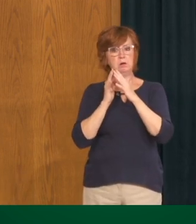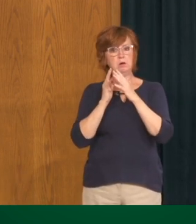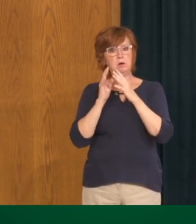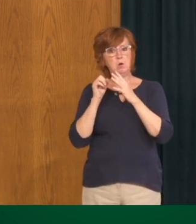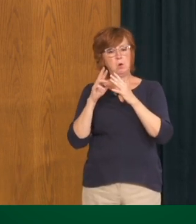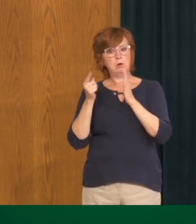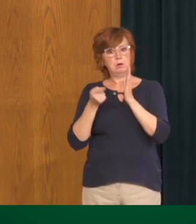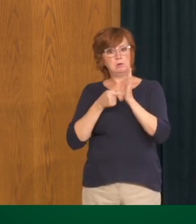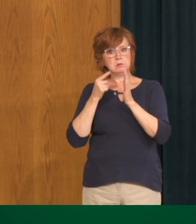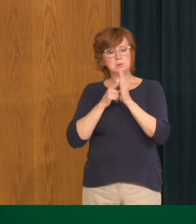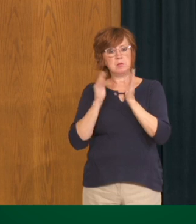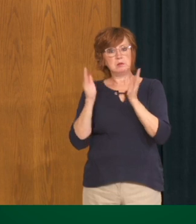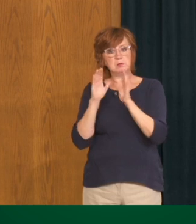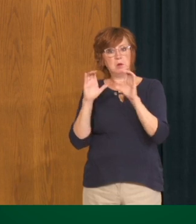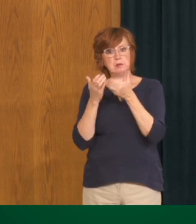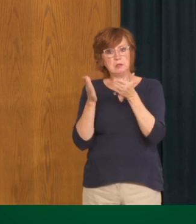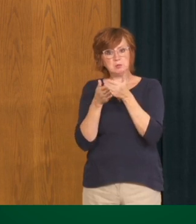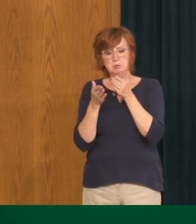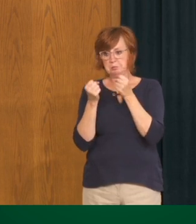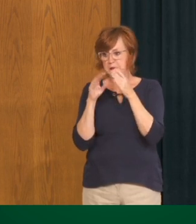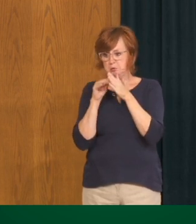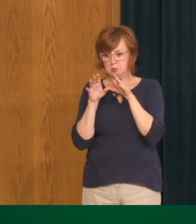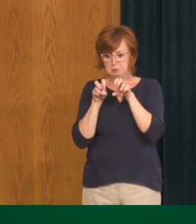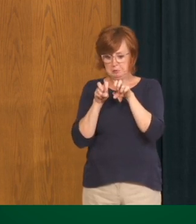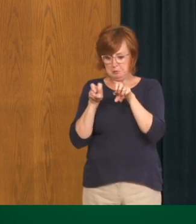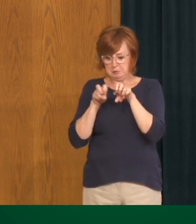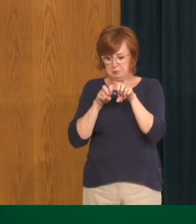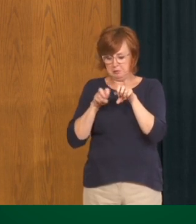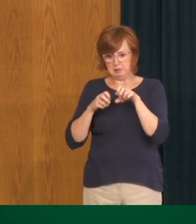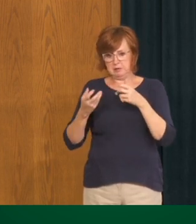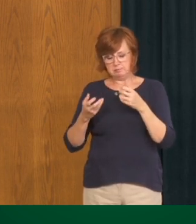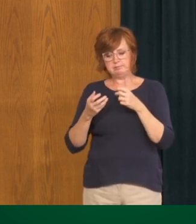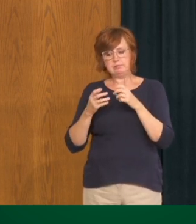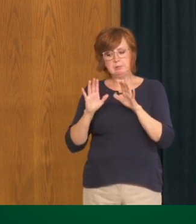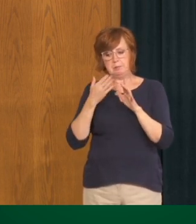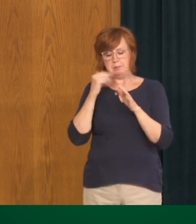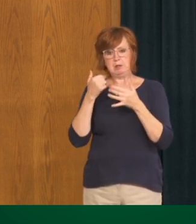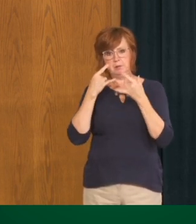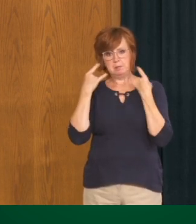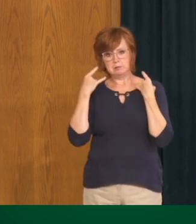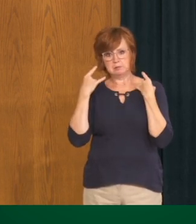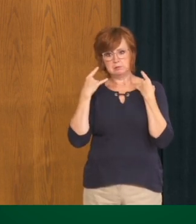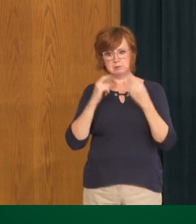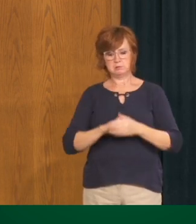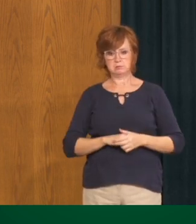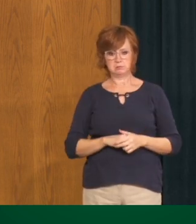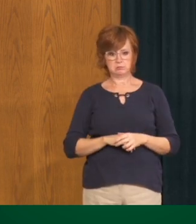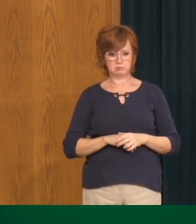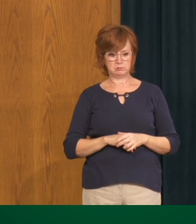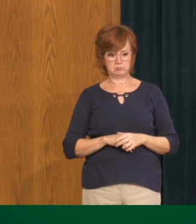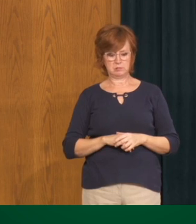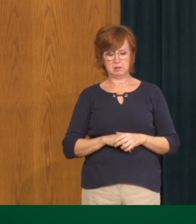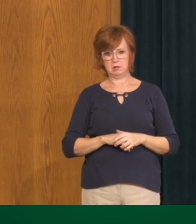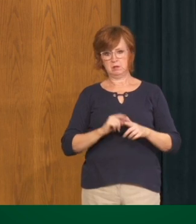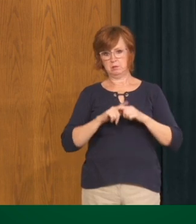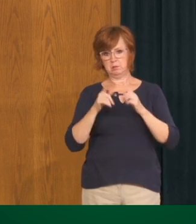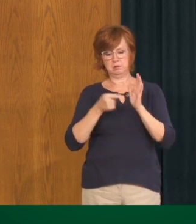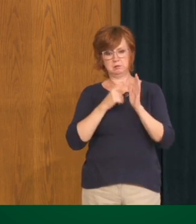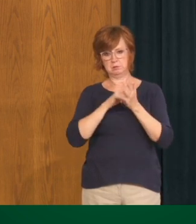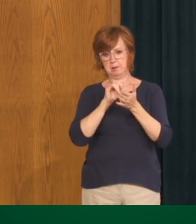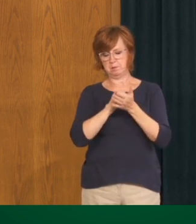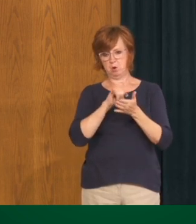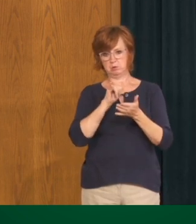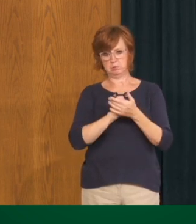physical distance. Having said that, it is important also to provide mask-free time for students. For example, during recess when they're